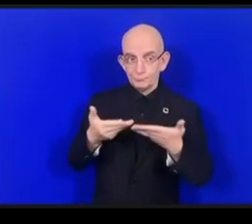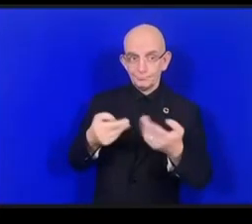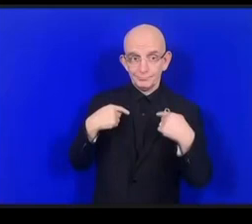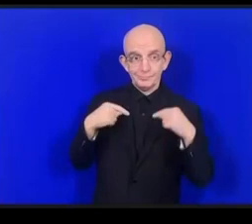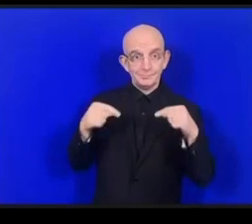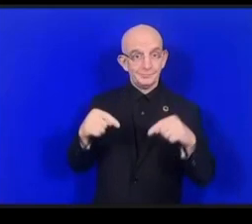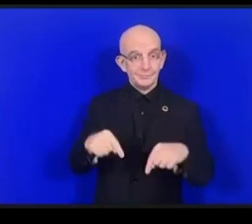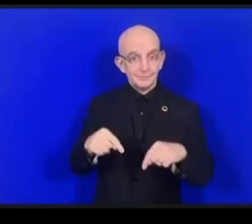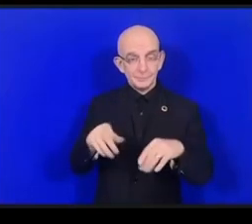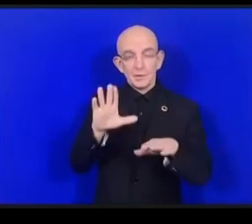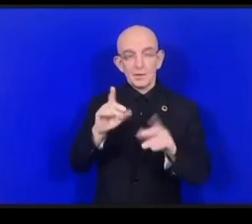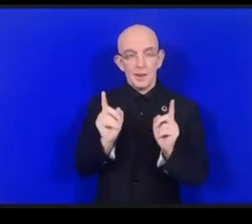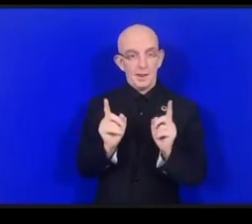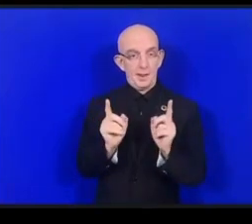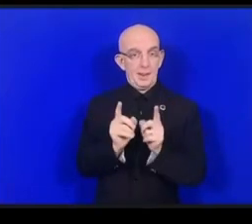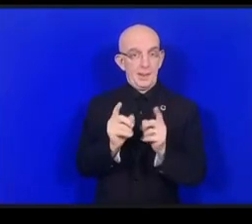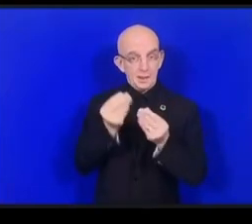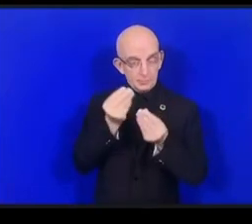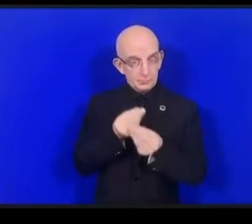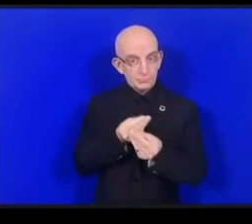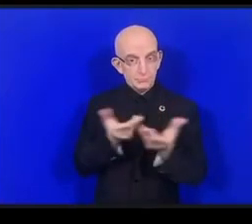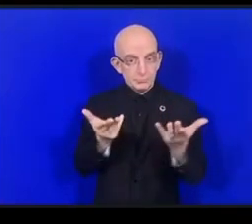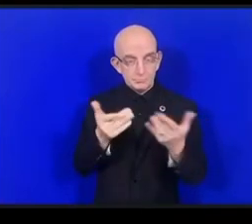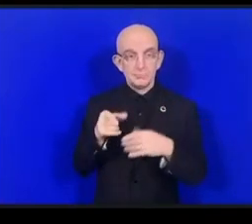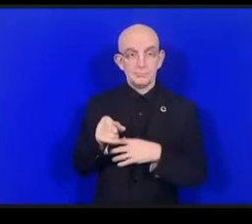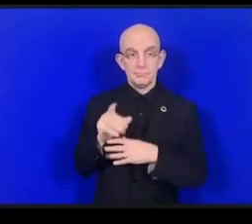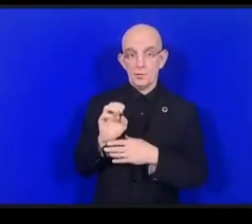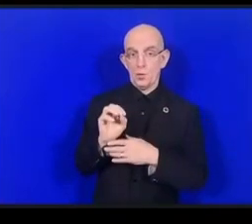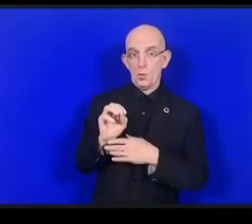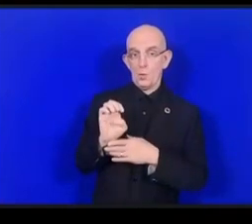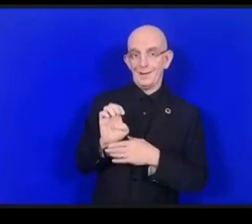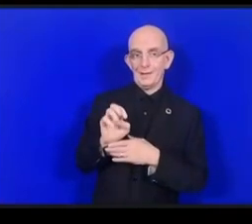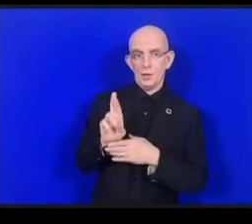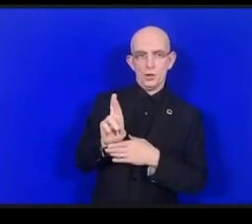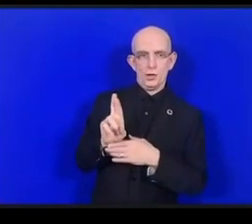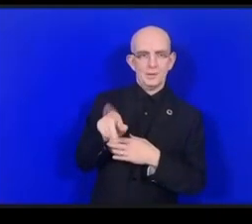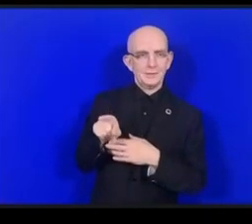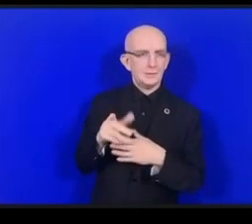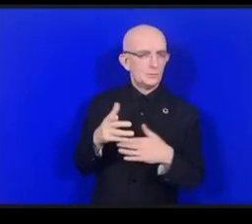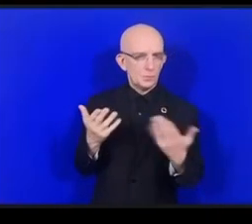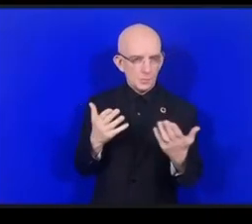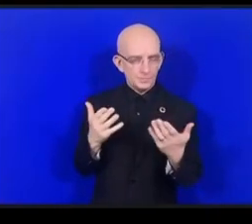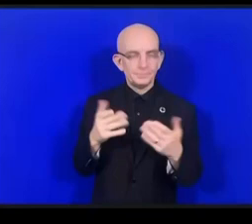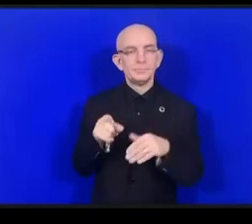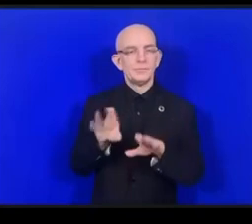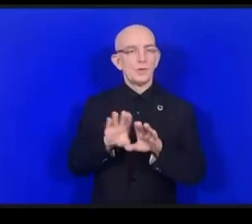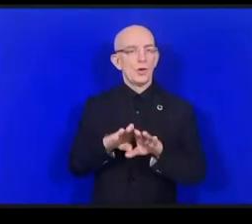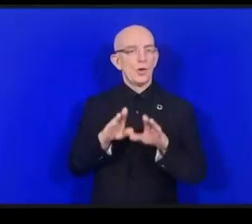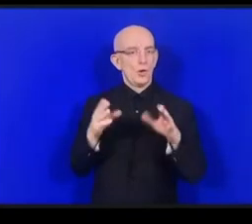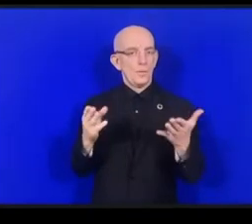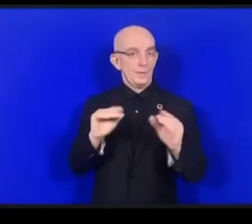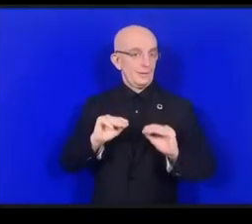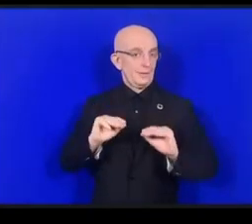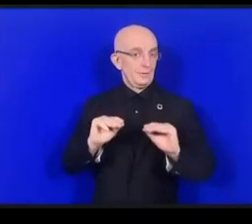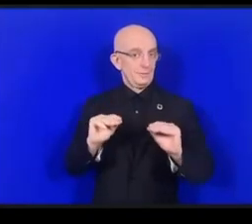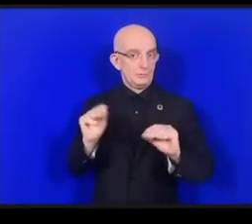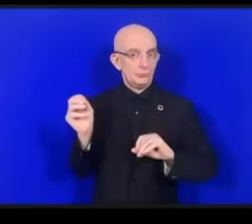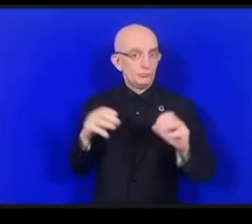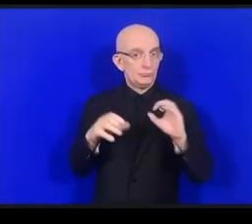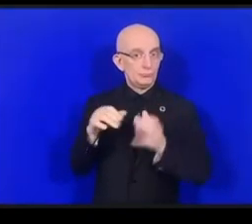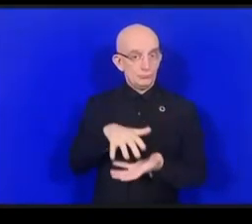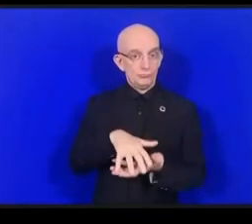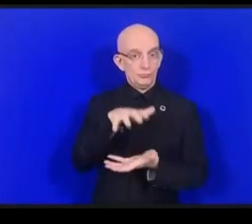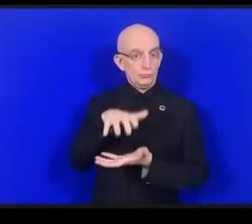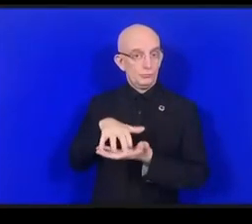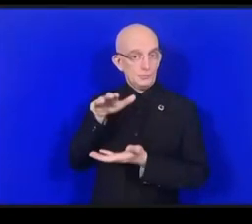Resources Dynamic Coalition, is a newbie to the Dynamic Coalition family. Only in, I think, January